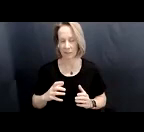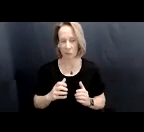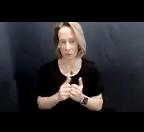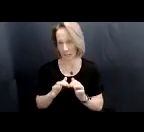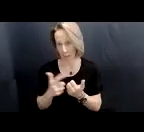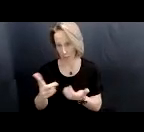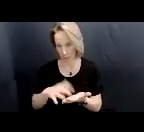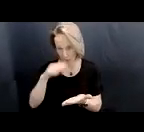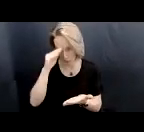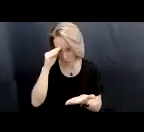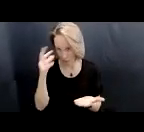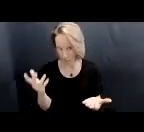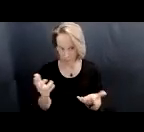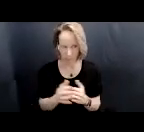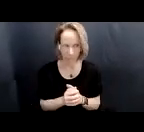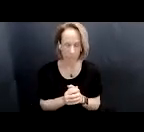had.